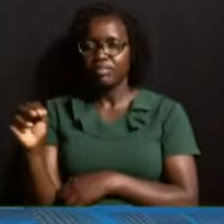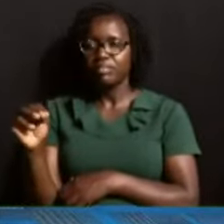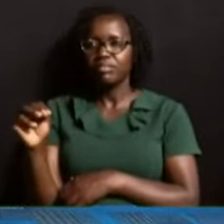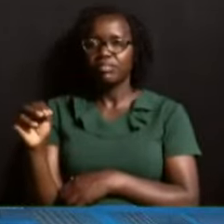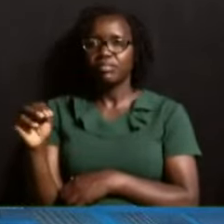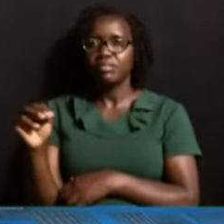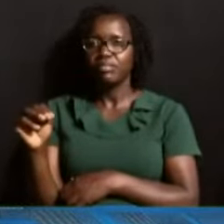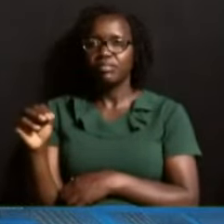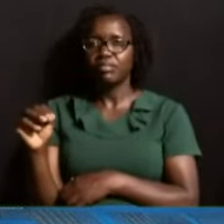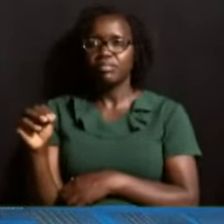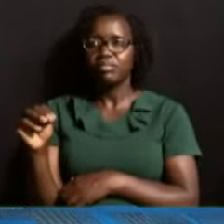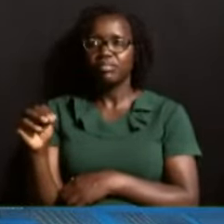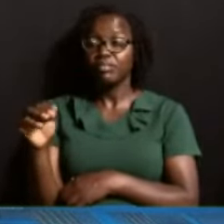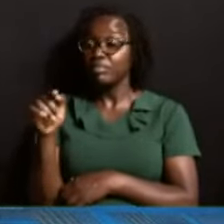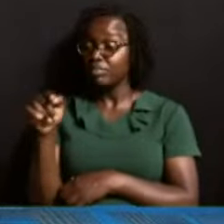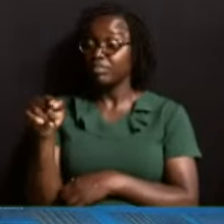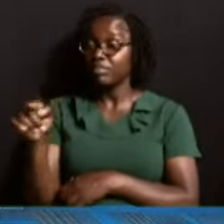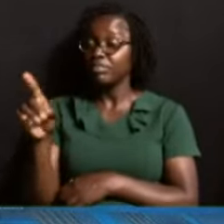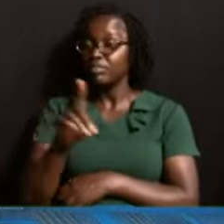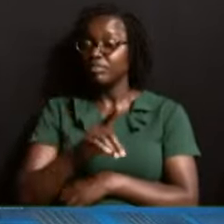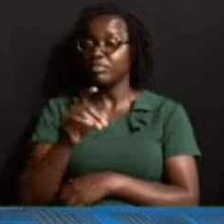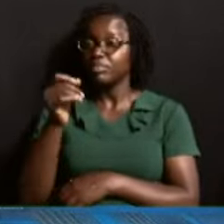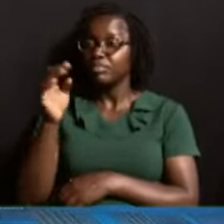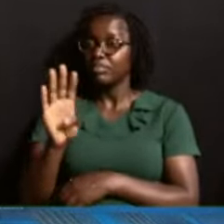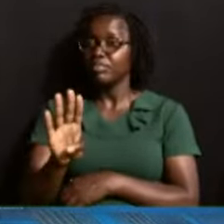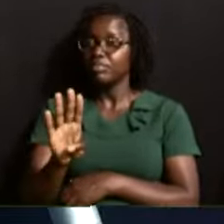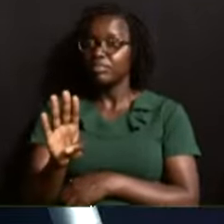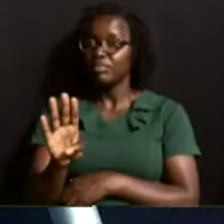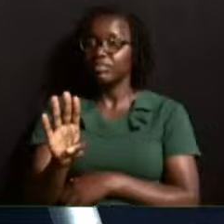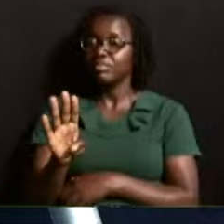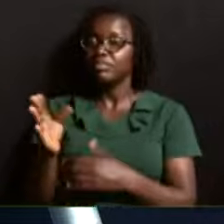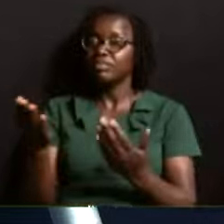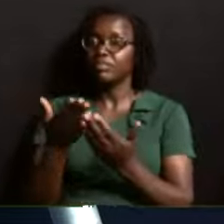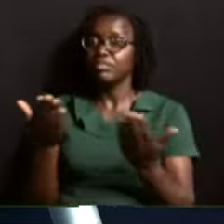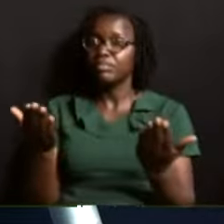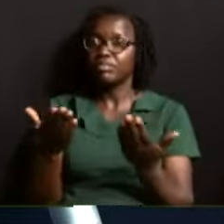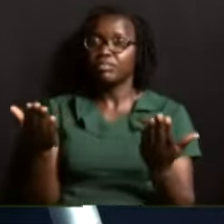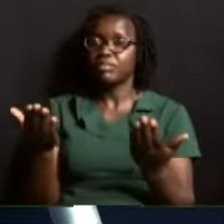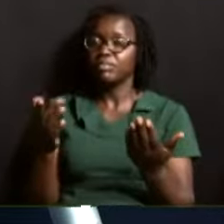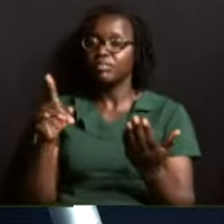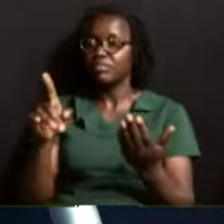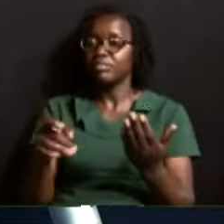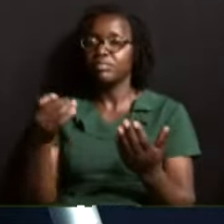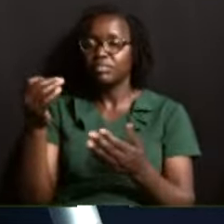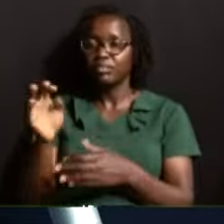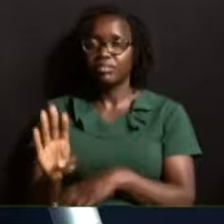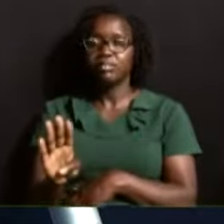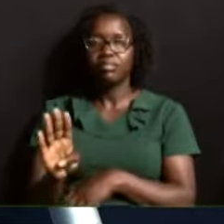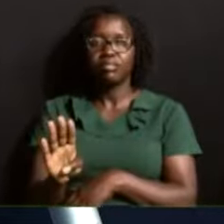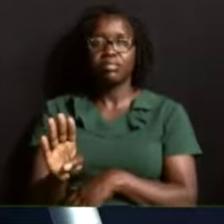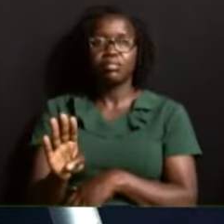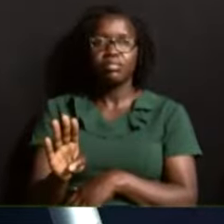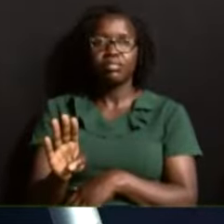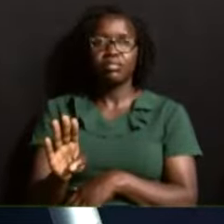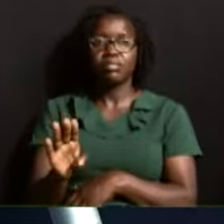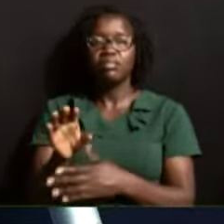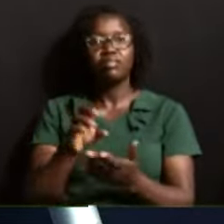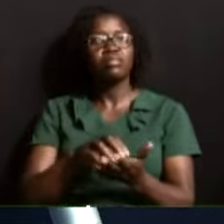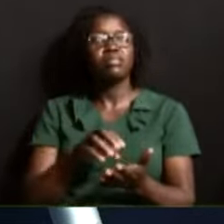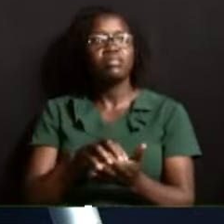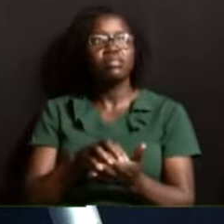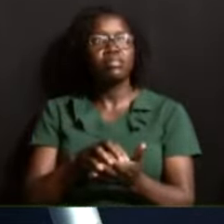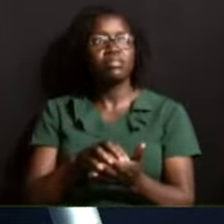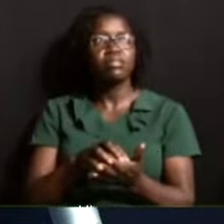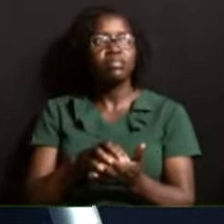end of that particular day to be where they needed to be. In this particular case, to go home